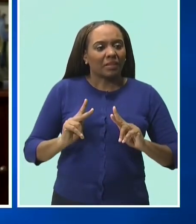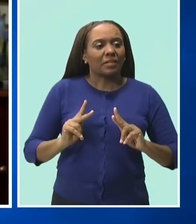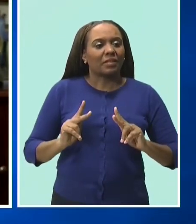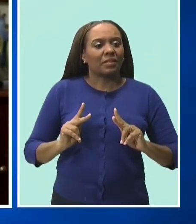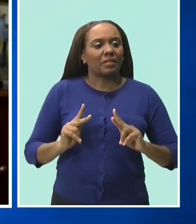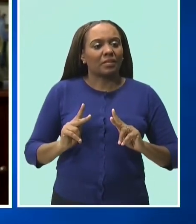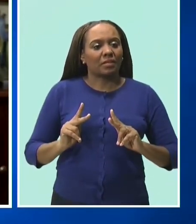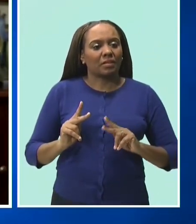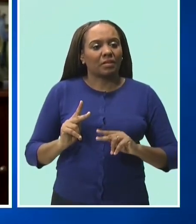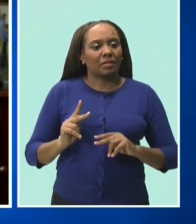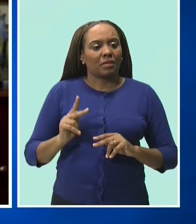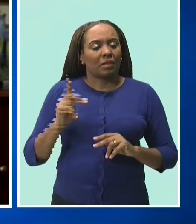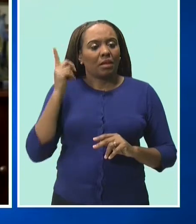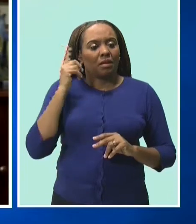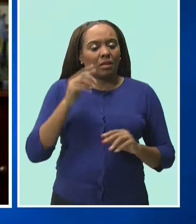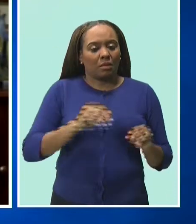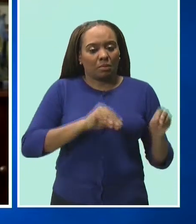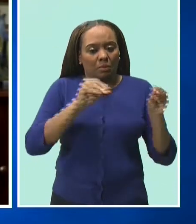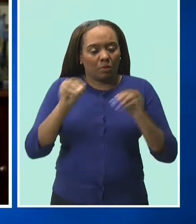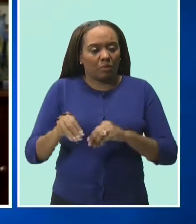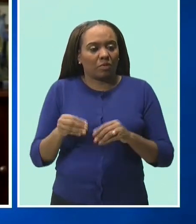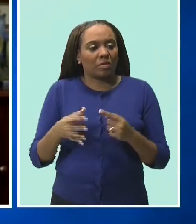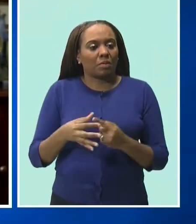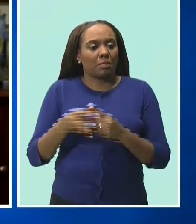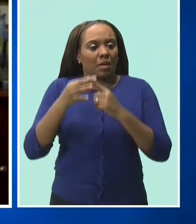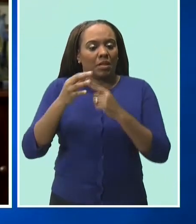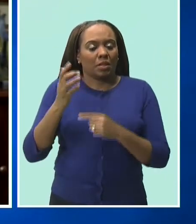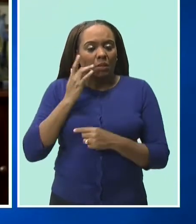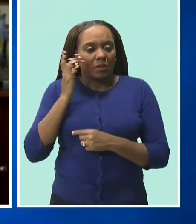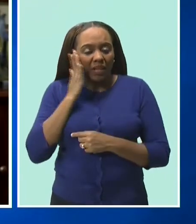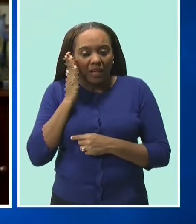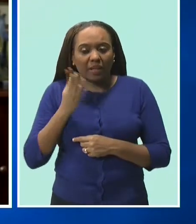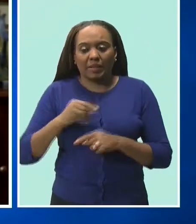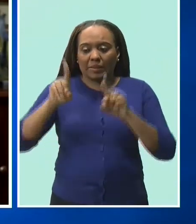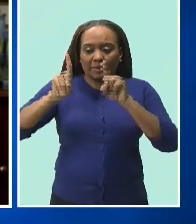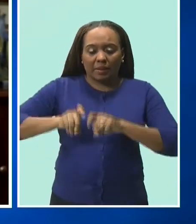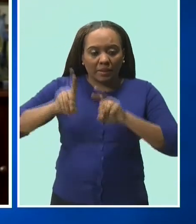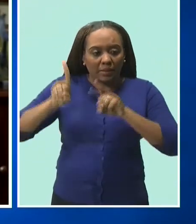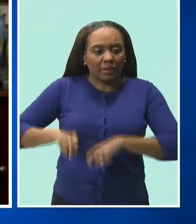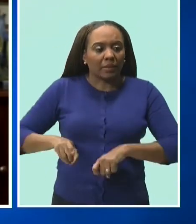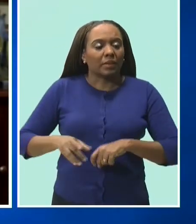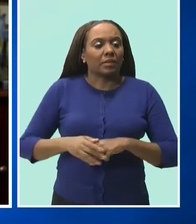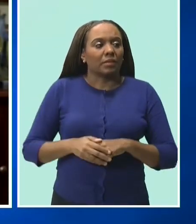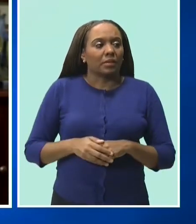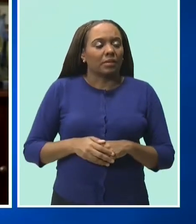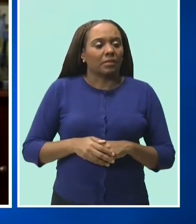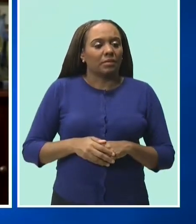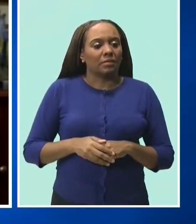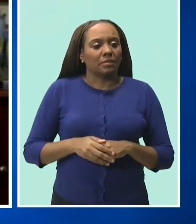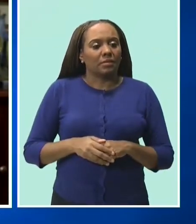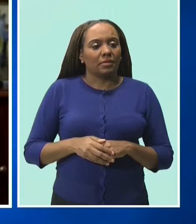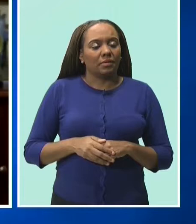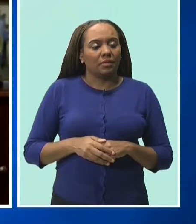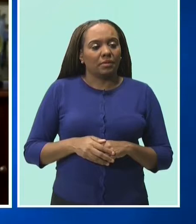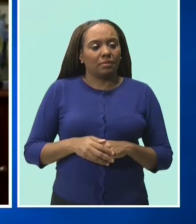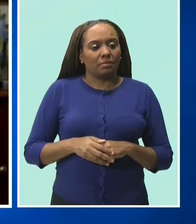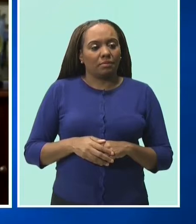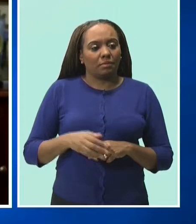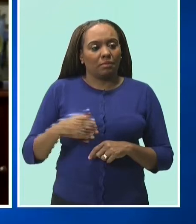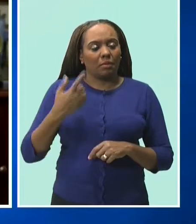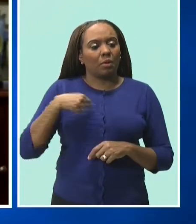their special hotel and how the testing is being done. This is being done in a way, and as you can see, we are